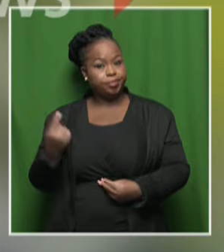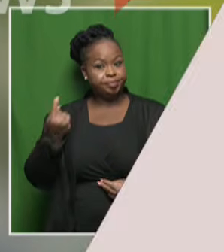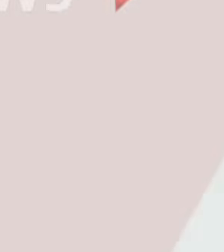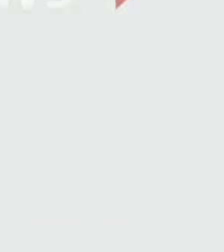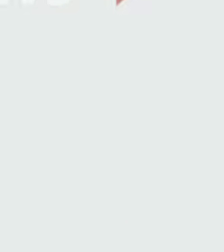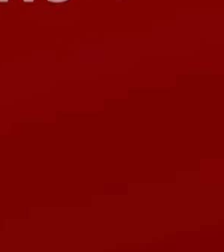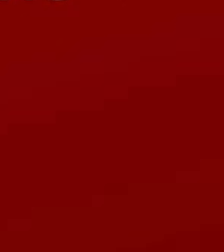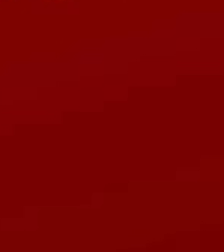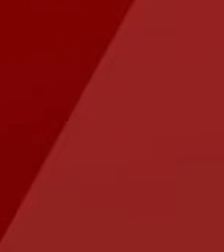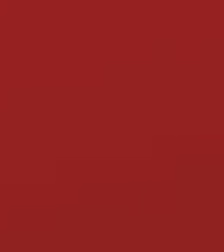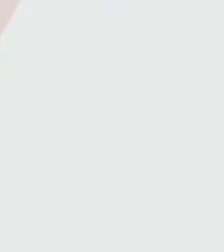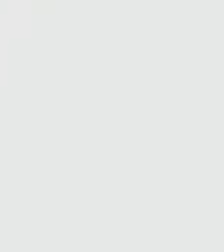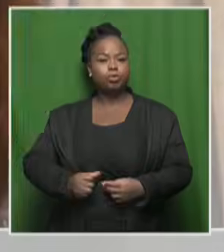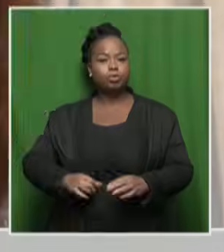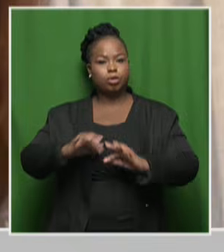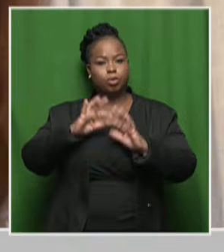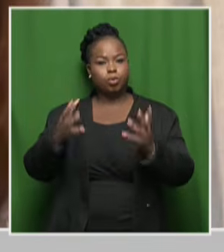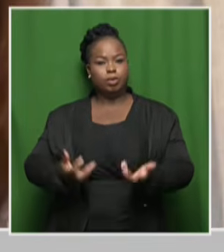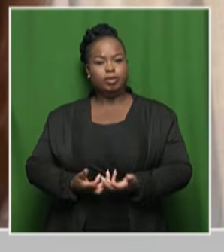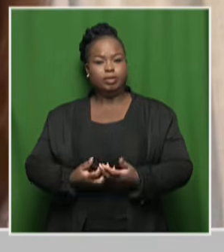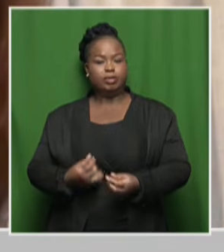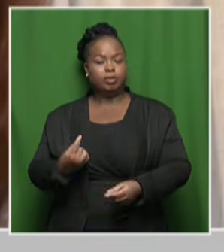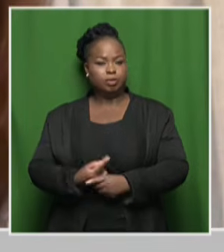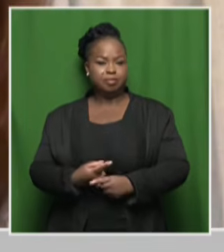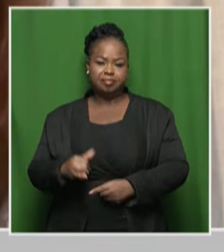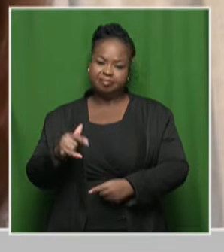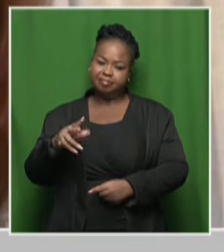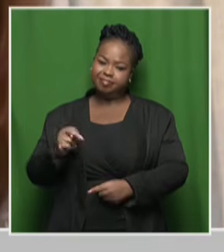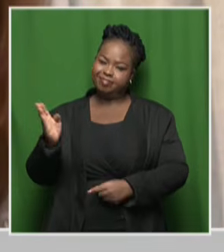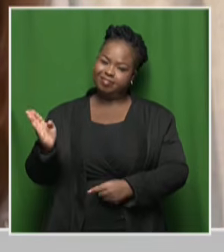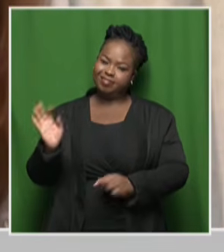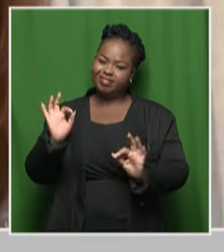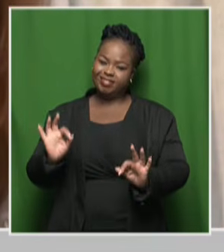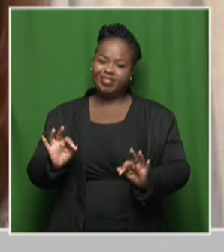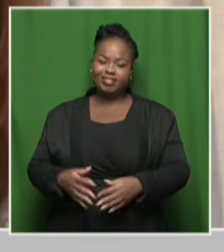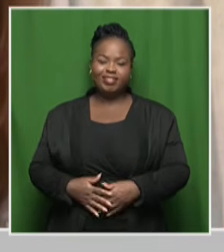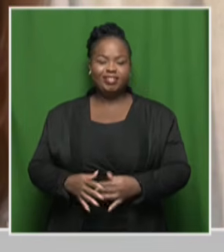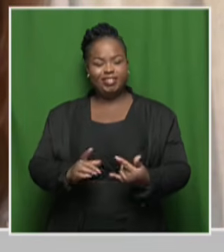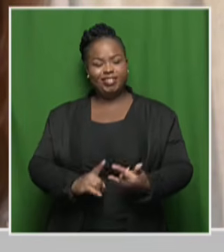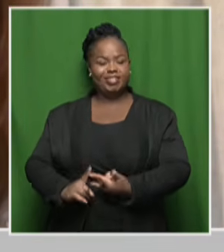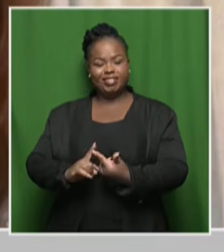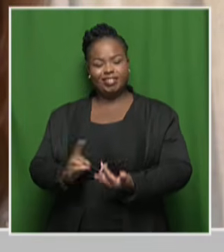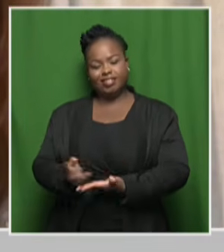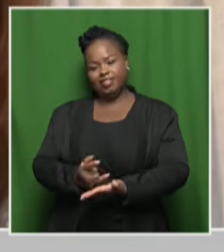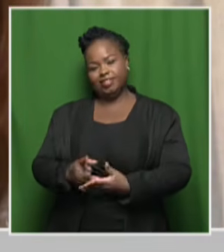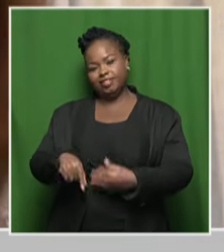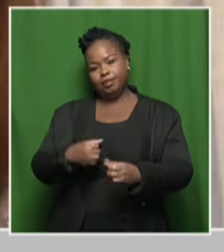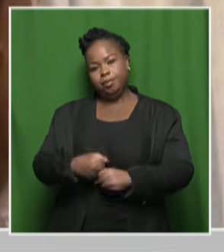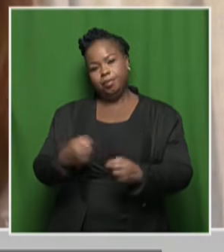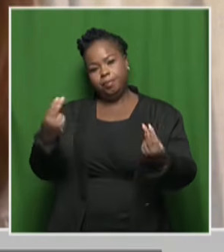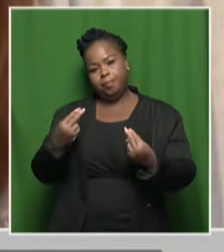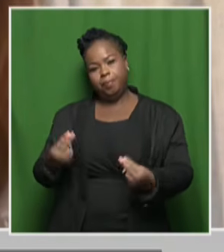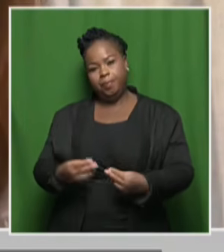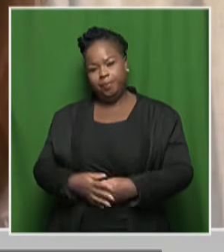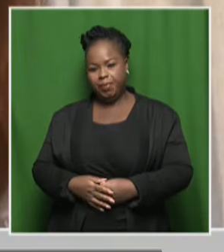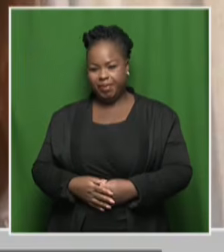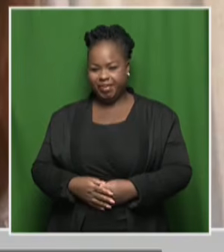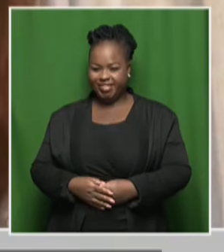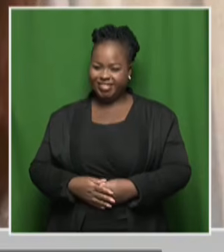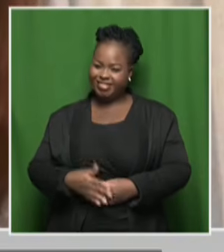section, Playscapes, Shaping Worlds and Selves. Céline joins us bright and early virtually to chat about this year's art fair. Good morning.